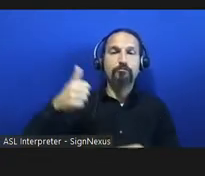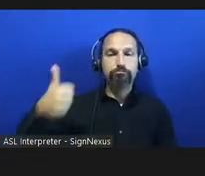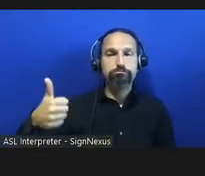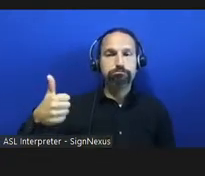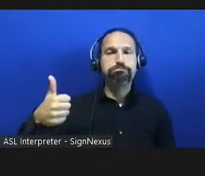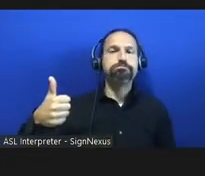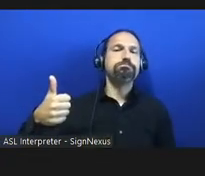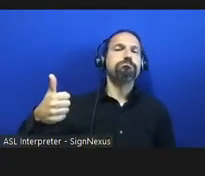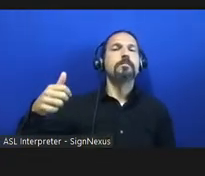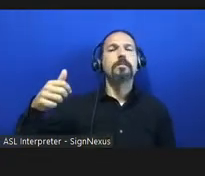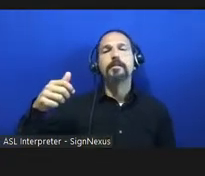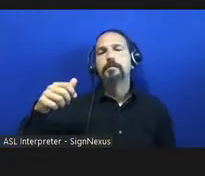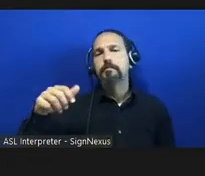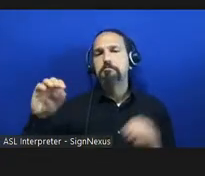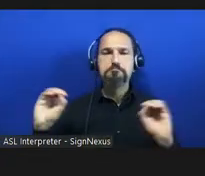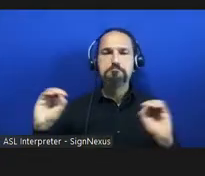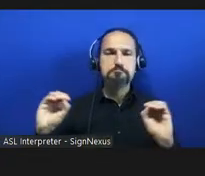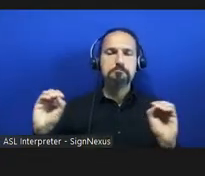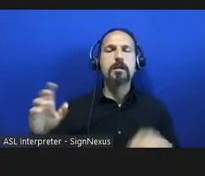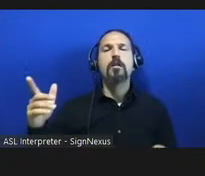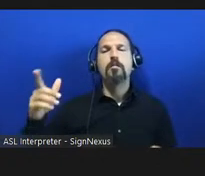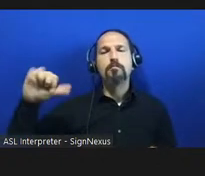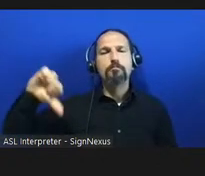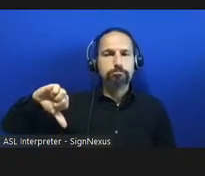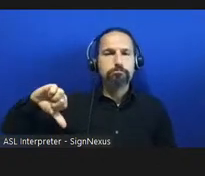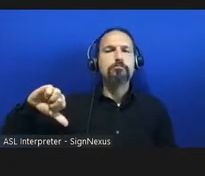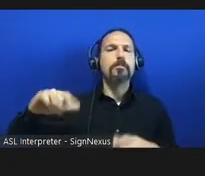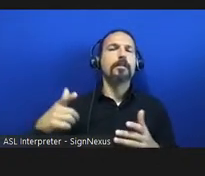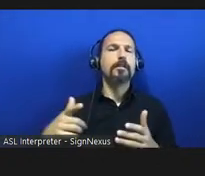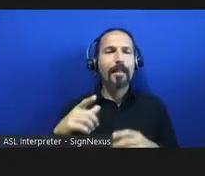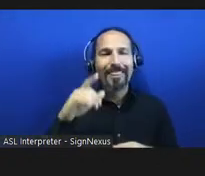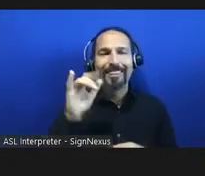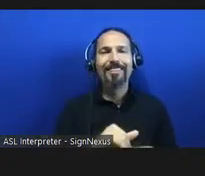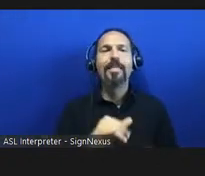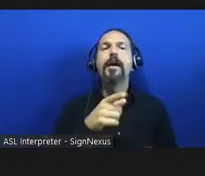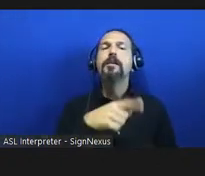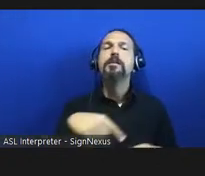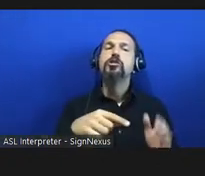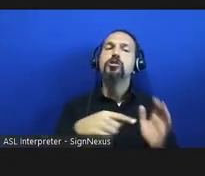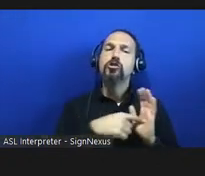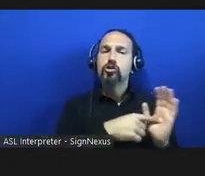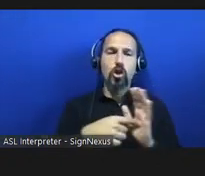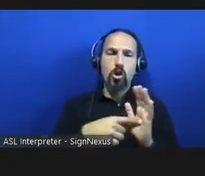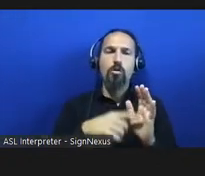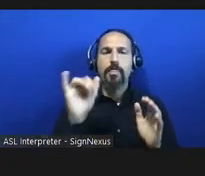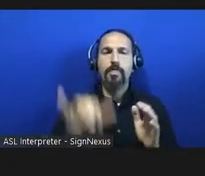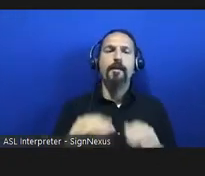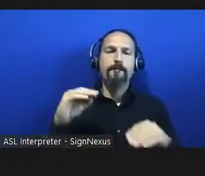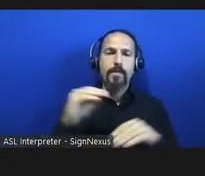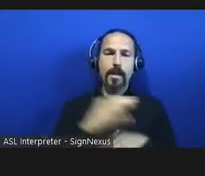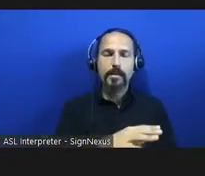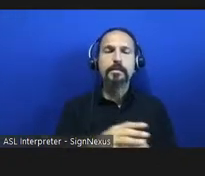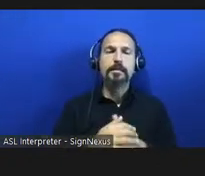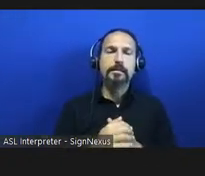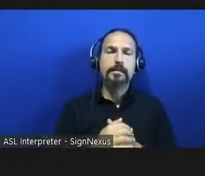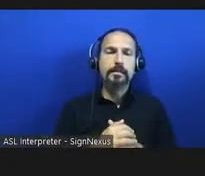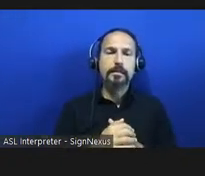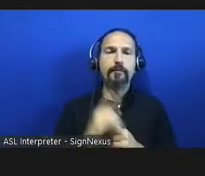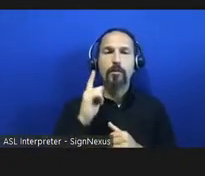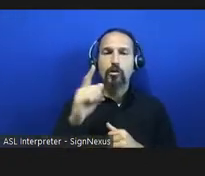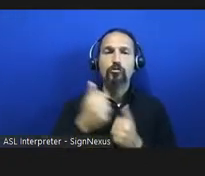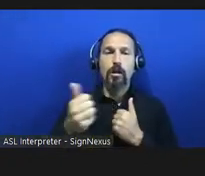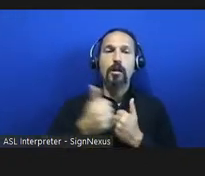adverse or adverse in this case this is the regional effects of Transportation broadly speaking